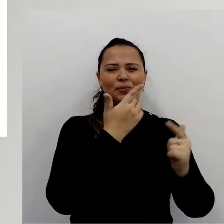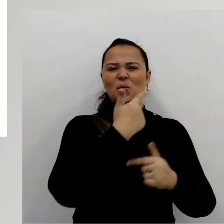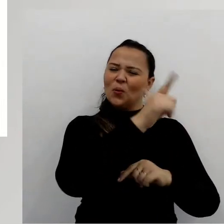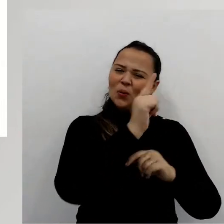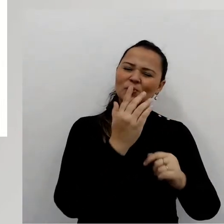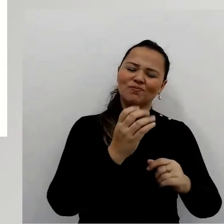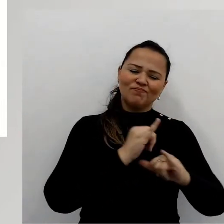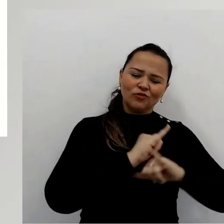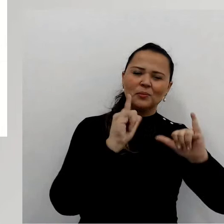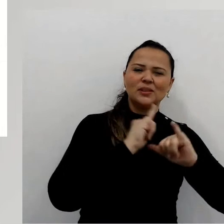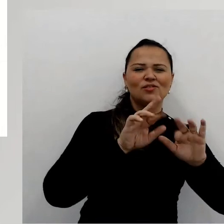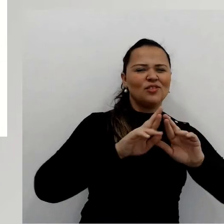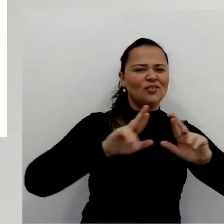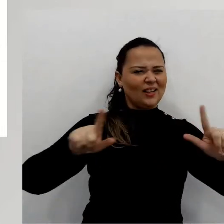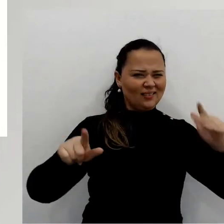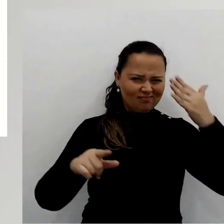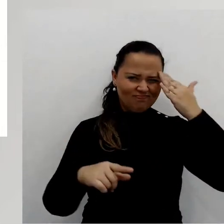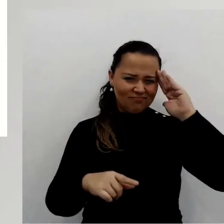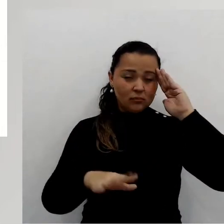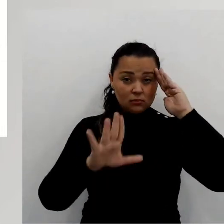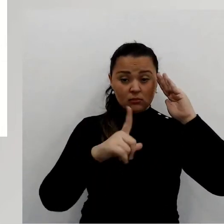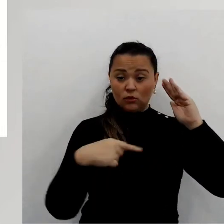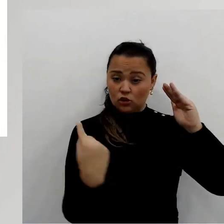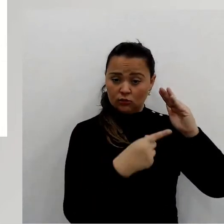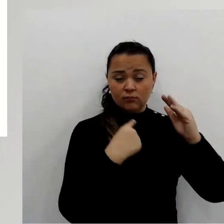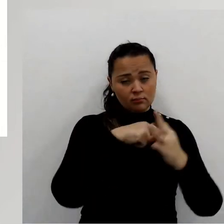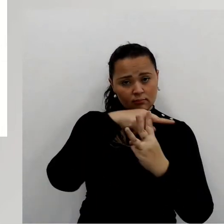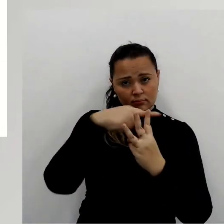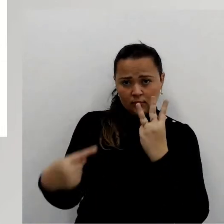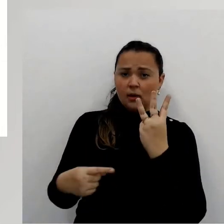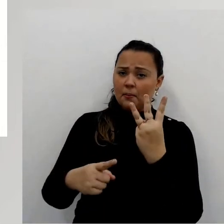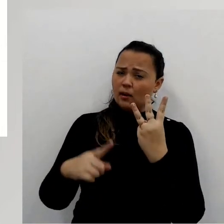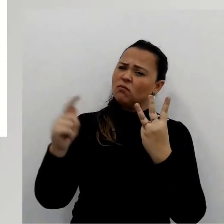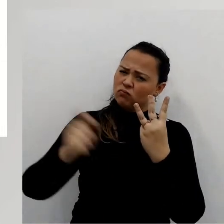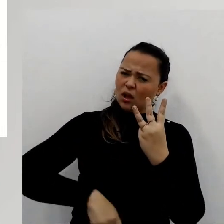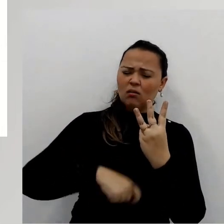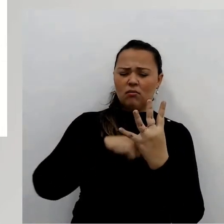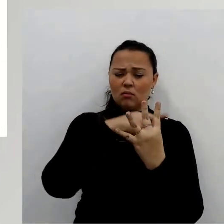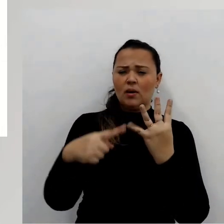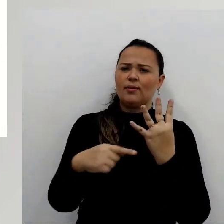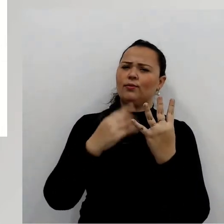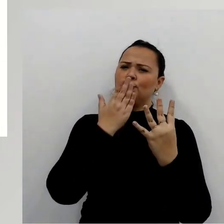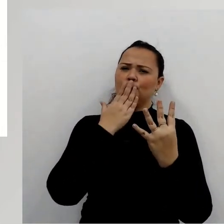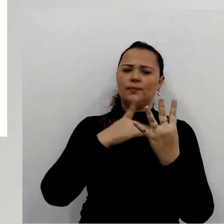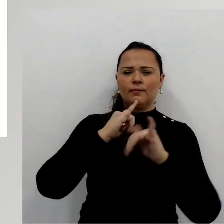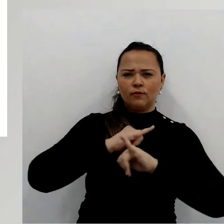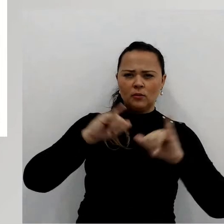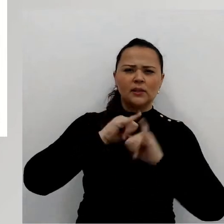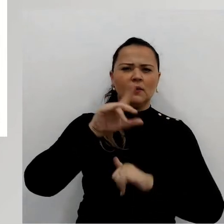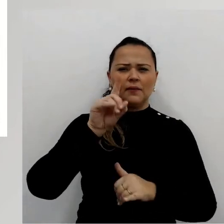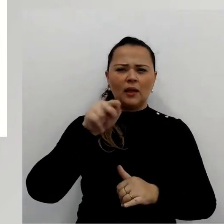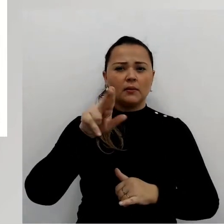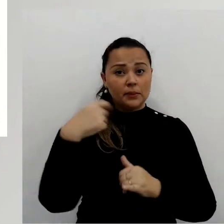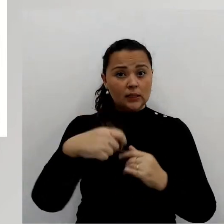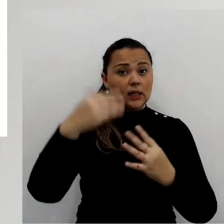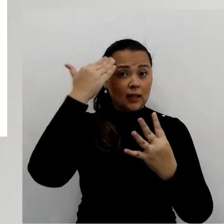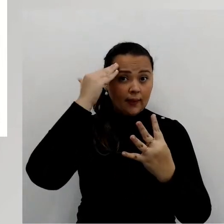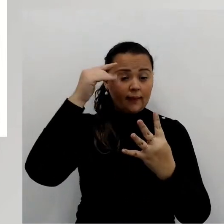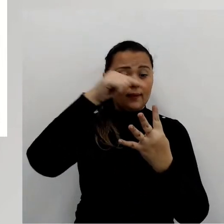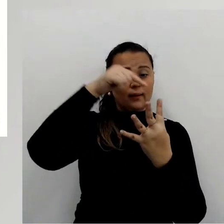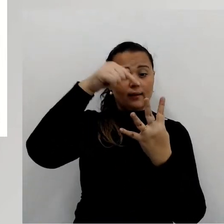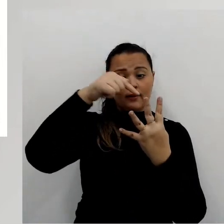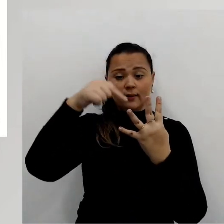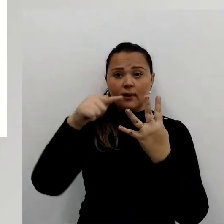in essence have 4. And you need to be able to understand how to manage those and develop systems to be able to support